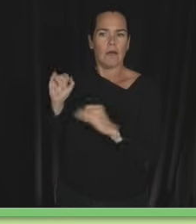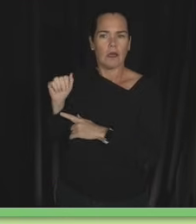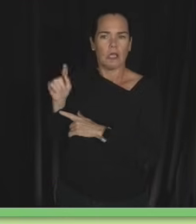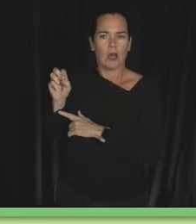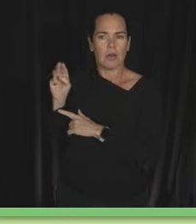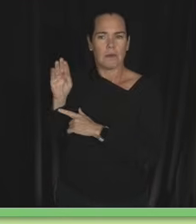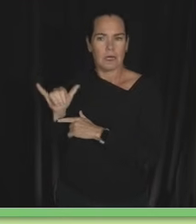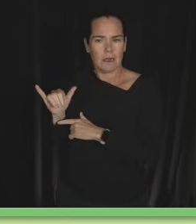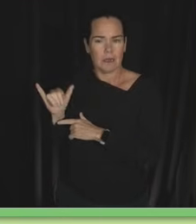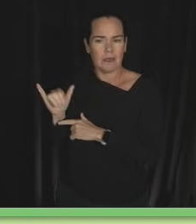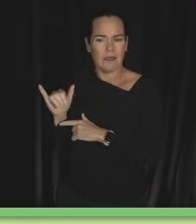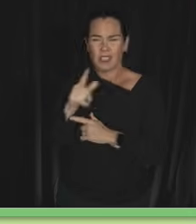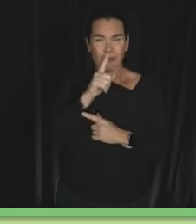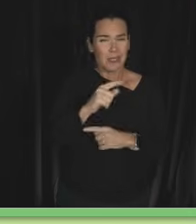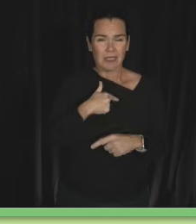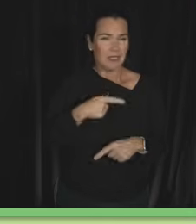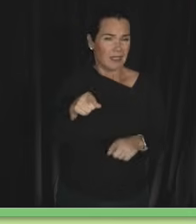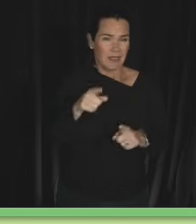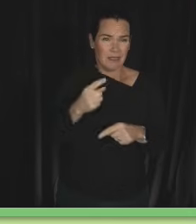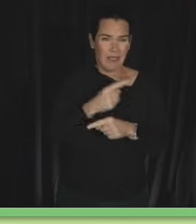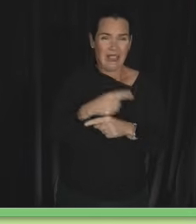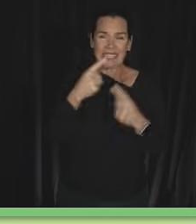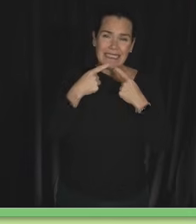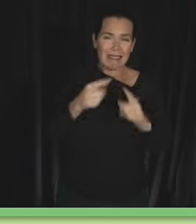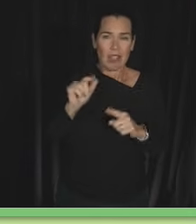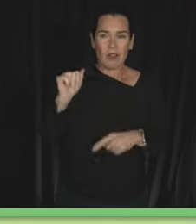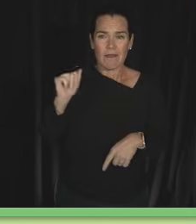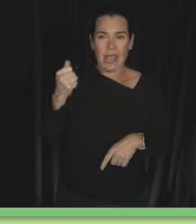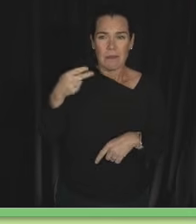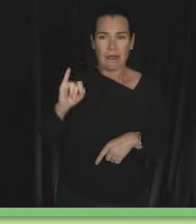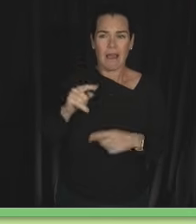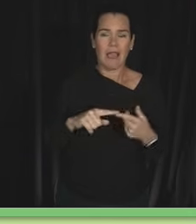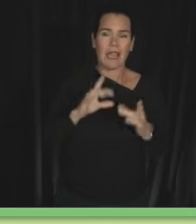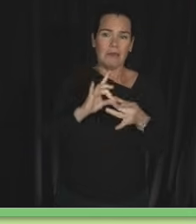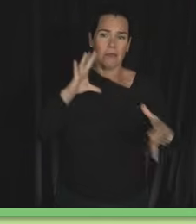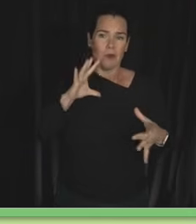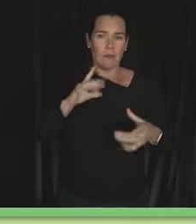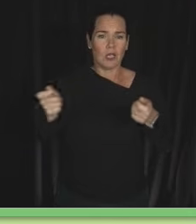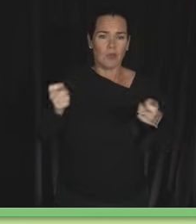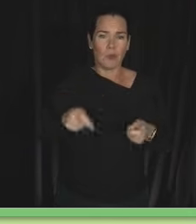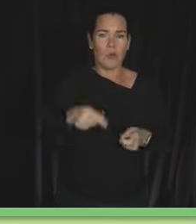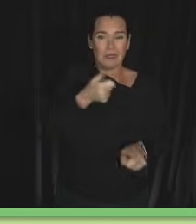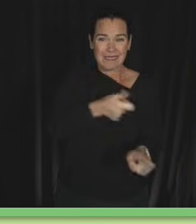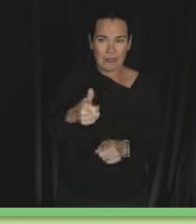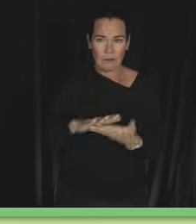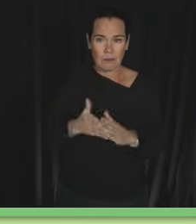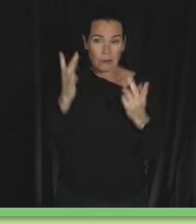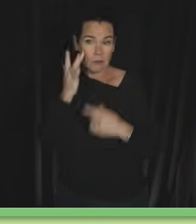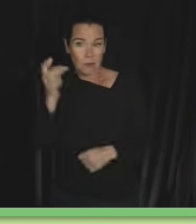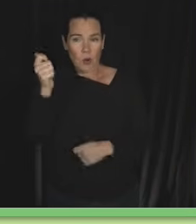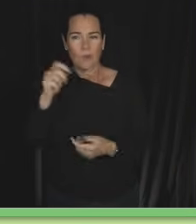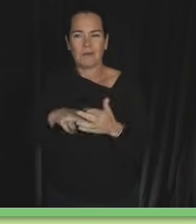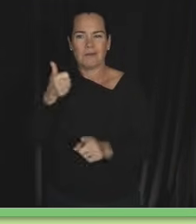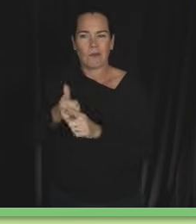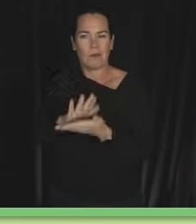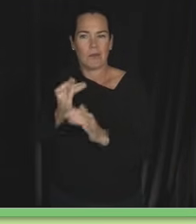is really just the logical extension of this declarative API and decoupled controllers getting smarter. But at Google,